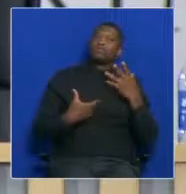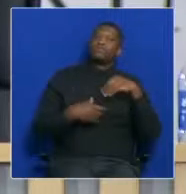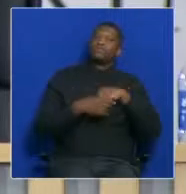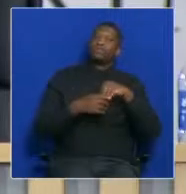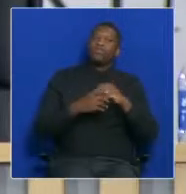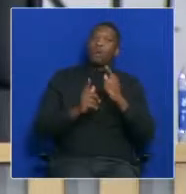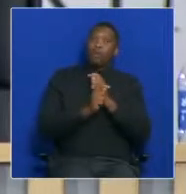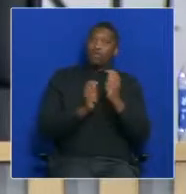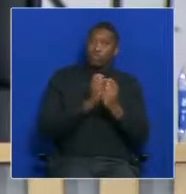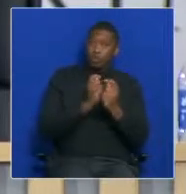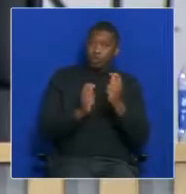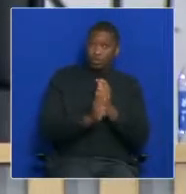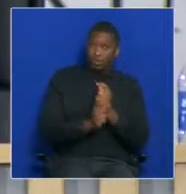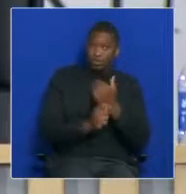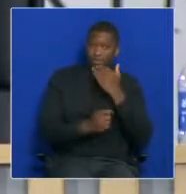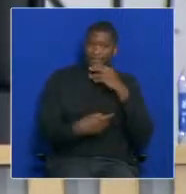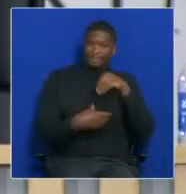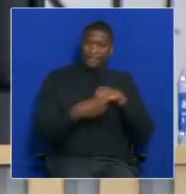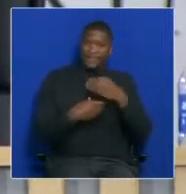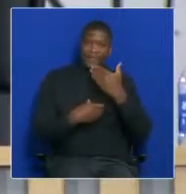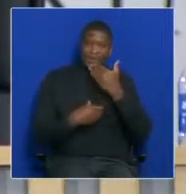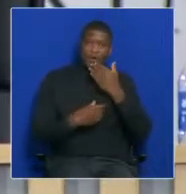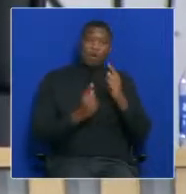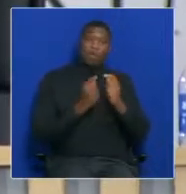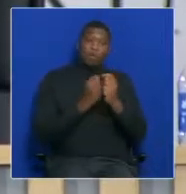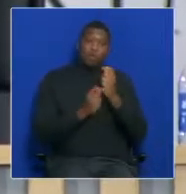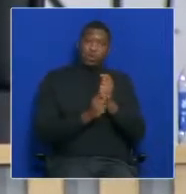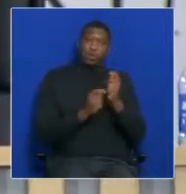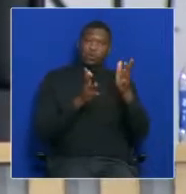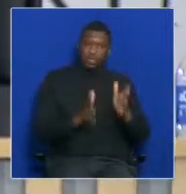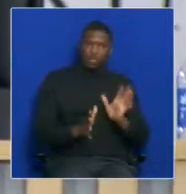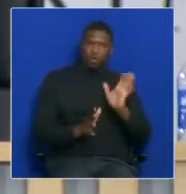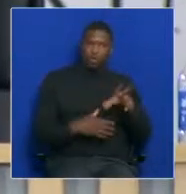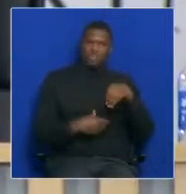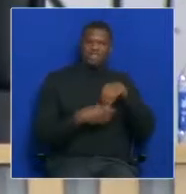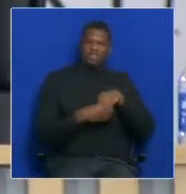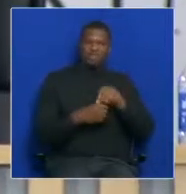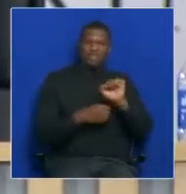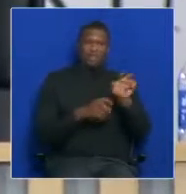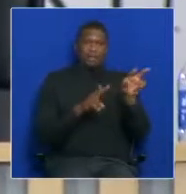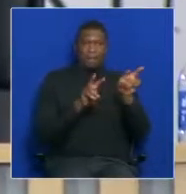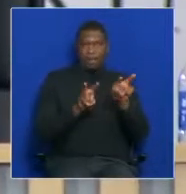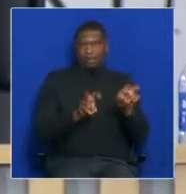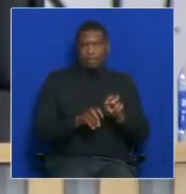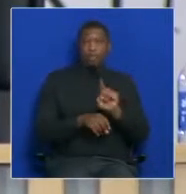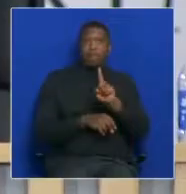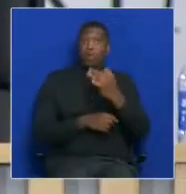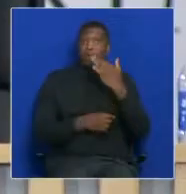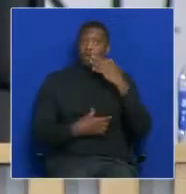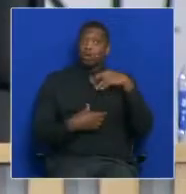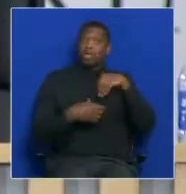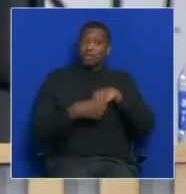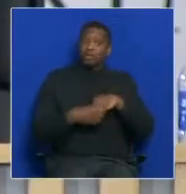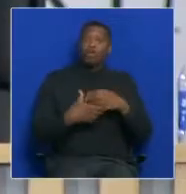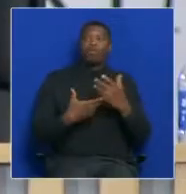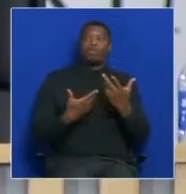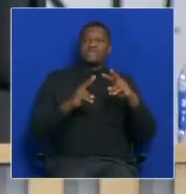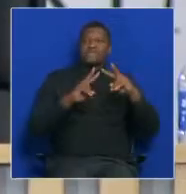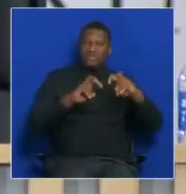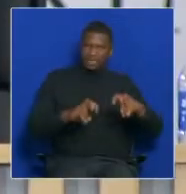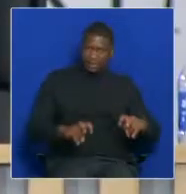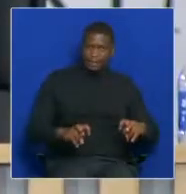that would deal with that issue. But when it relates to investigation, we'd make our inputs in relation to that.